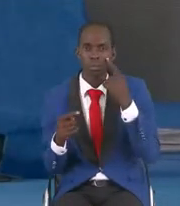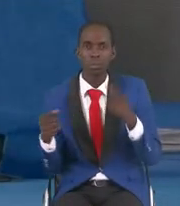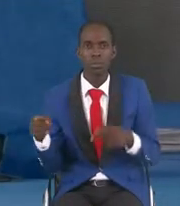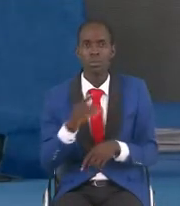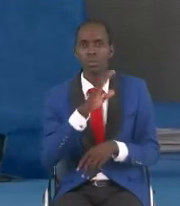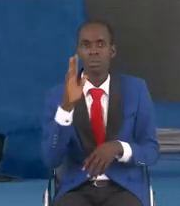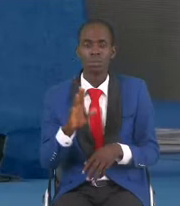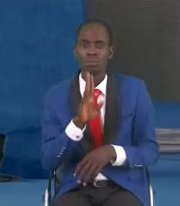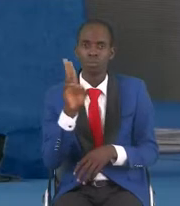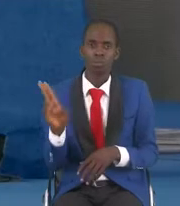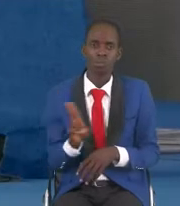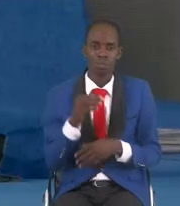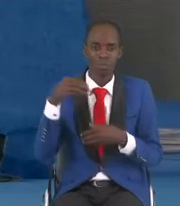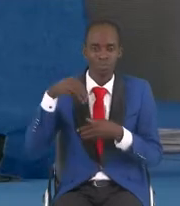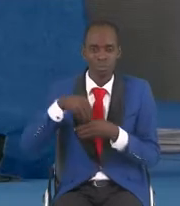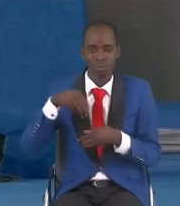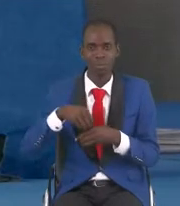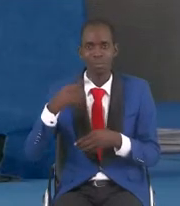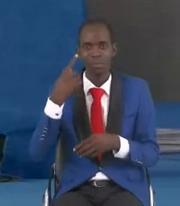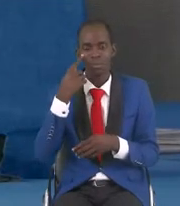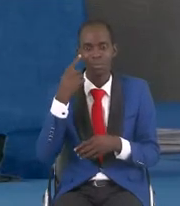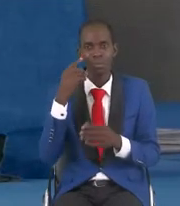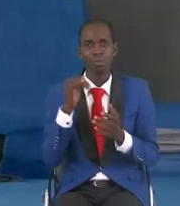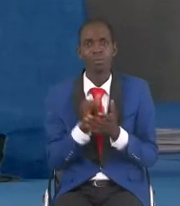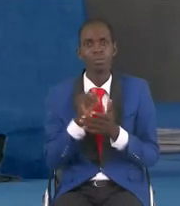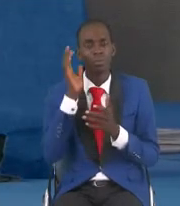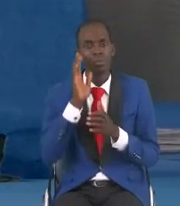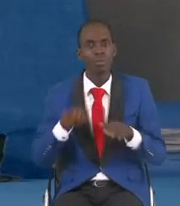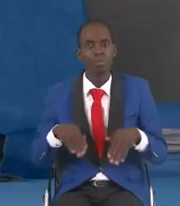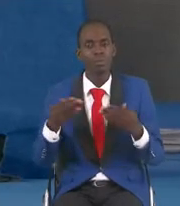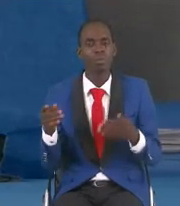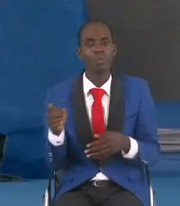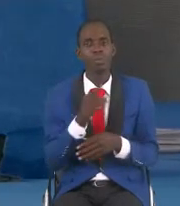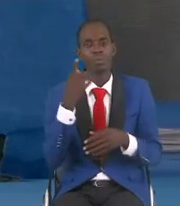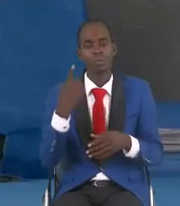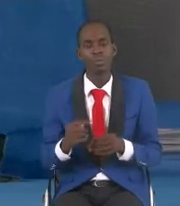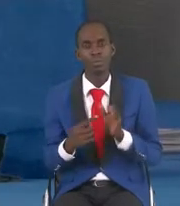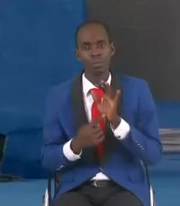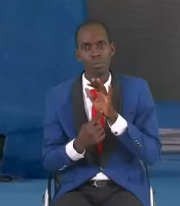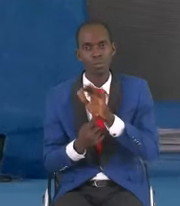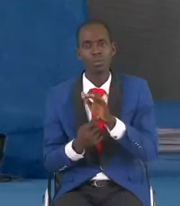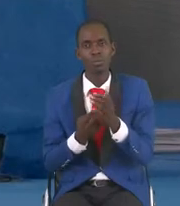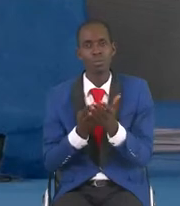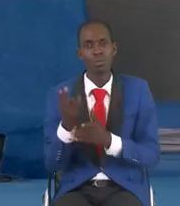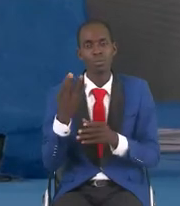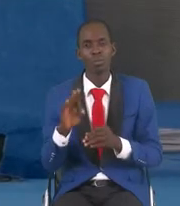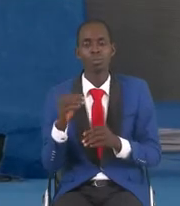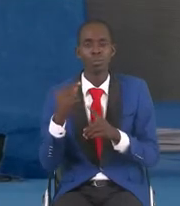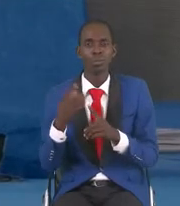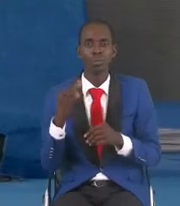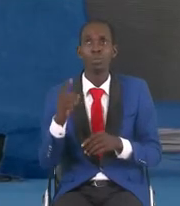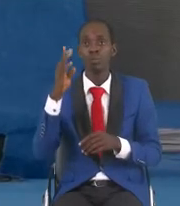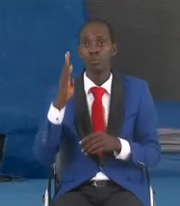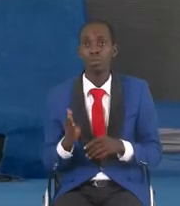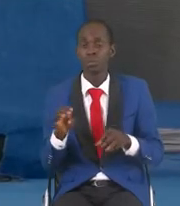their inner eye that will give them the revelation of God still being at work. Even at